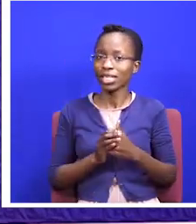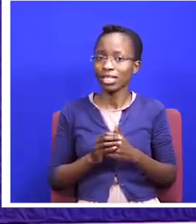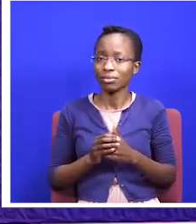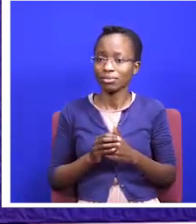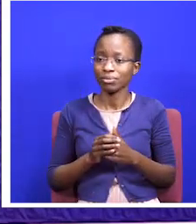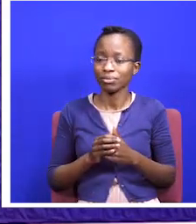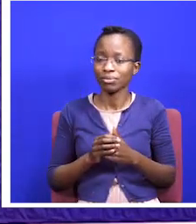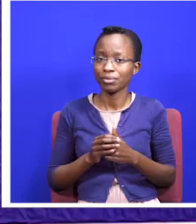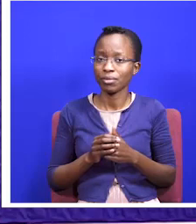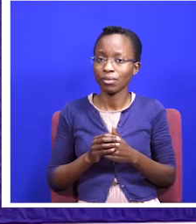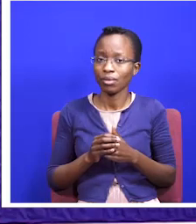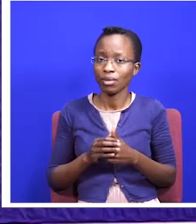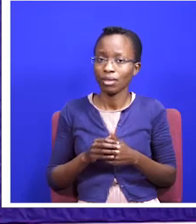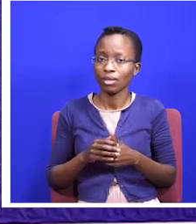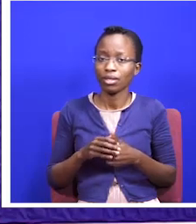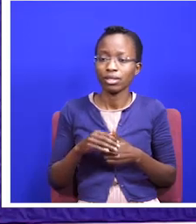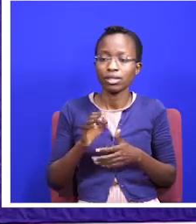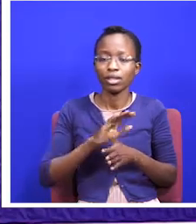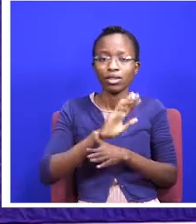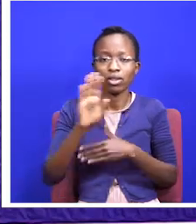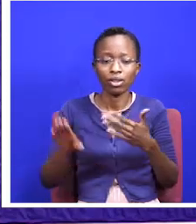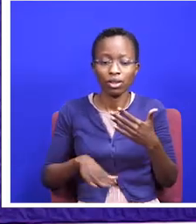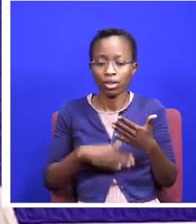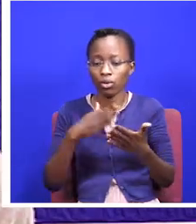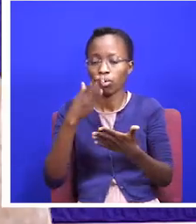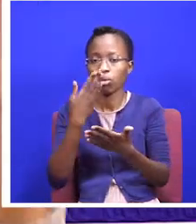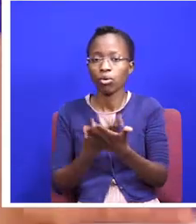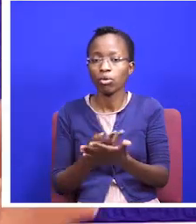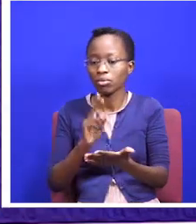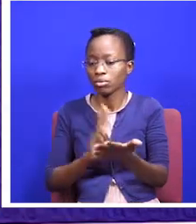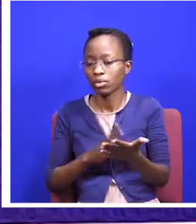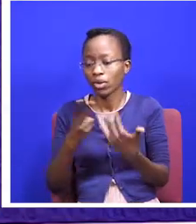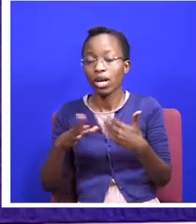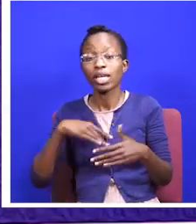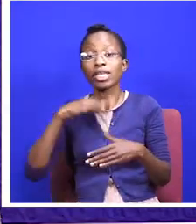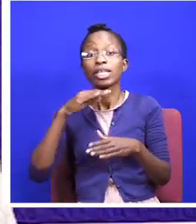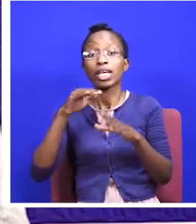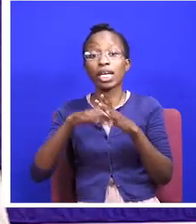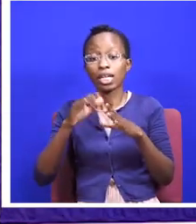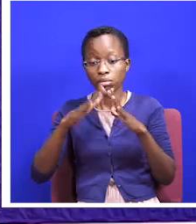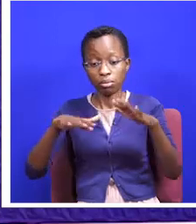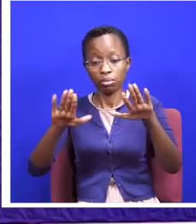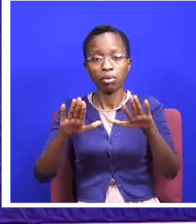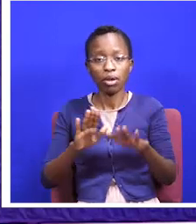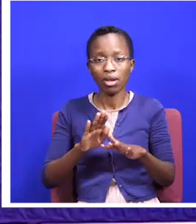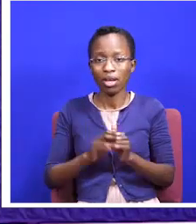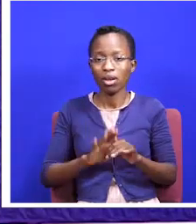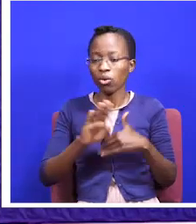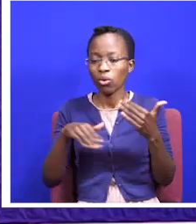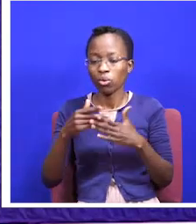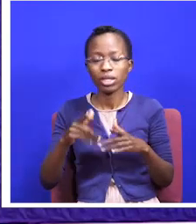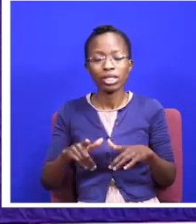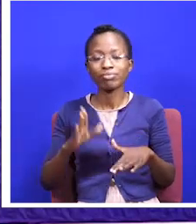the Israelites? Yes, they were all drowned and not even one